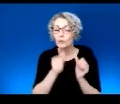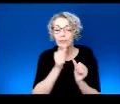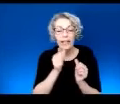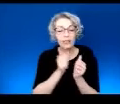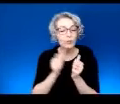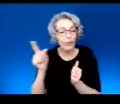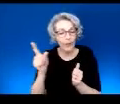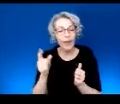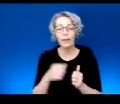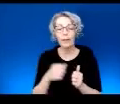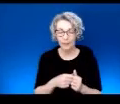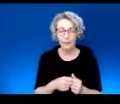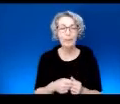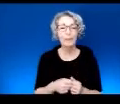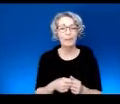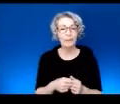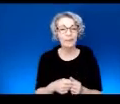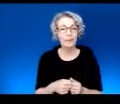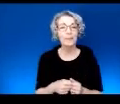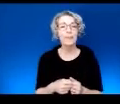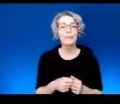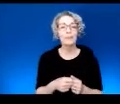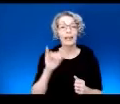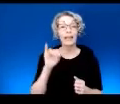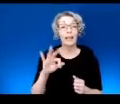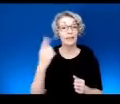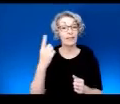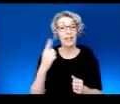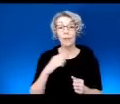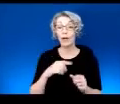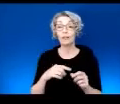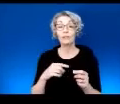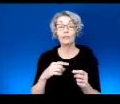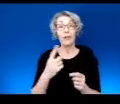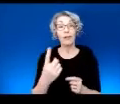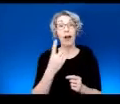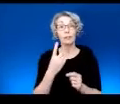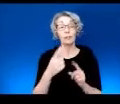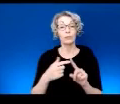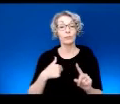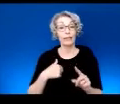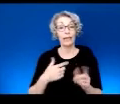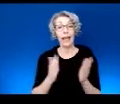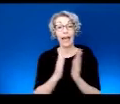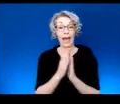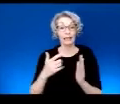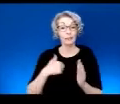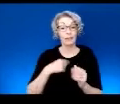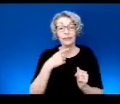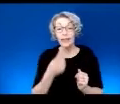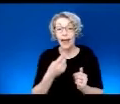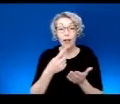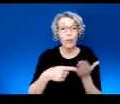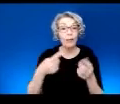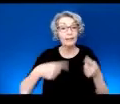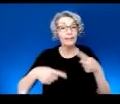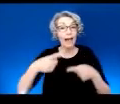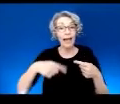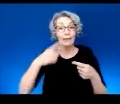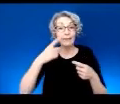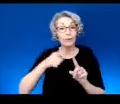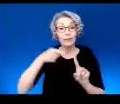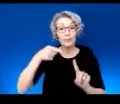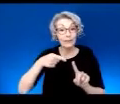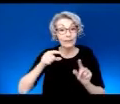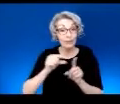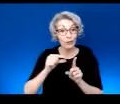said. If someone approaches me and asks me to tell them what the sign is for a certain